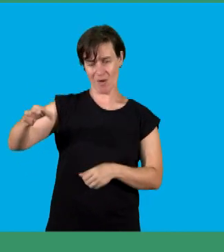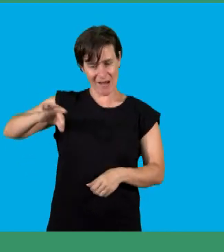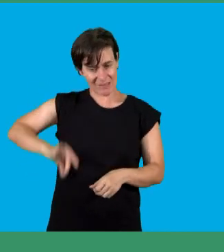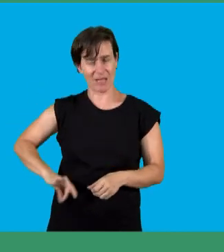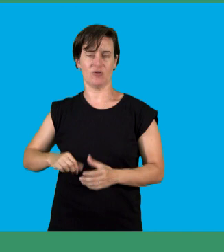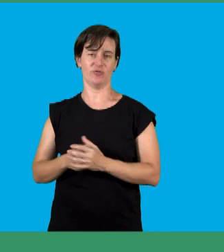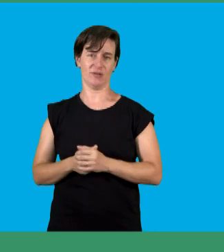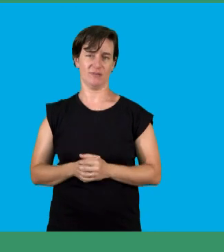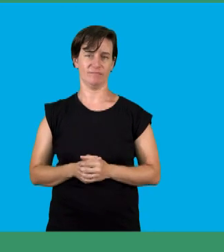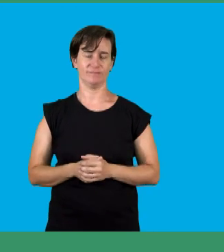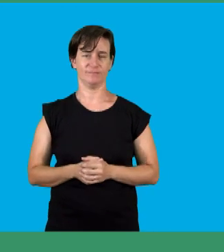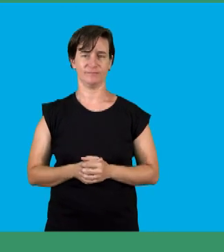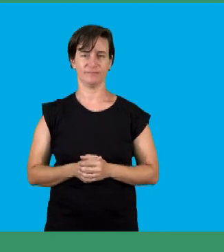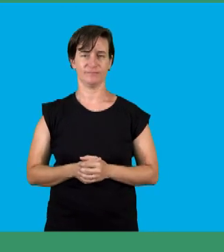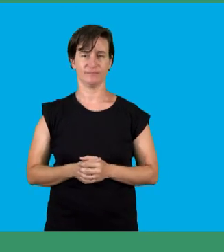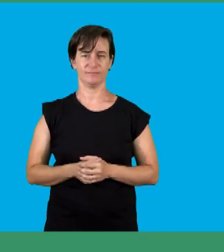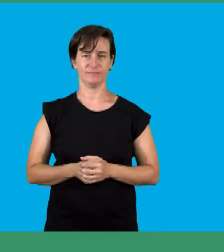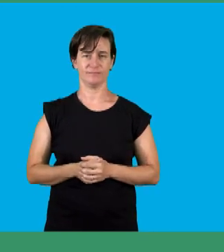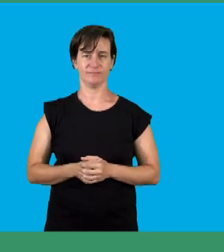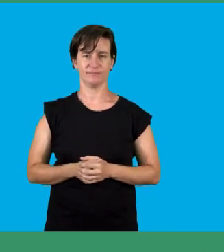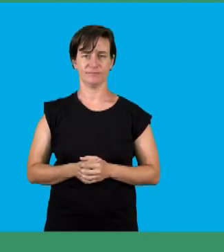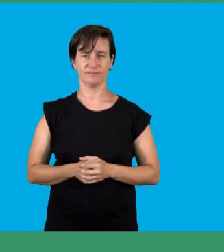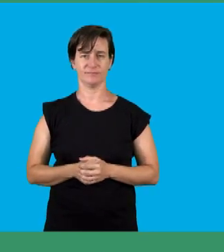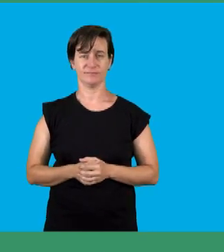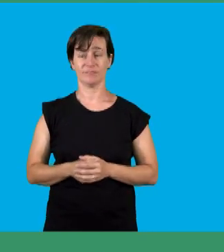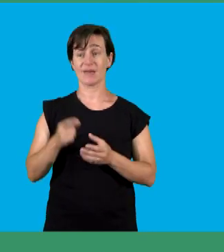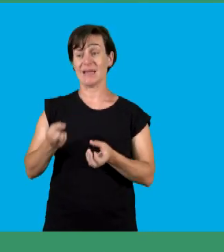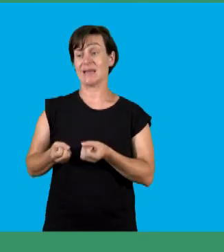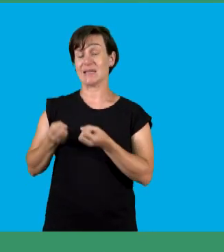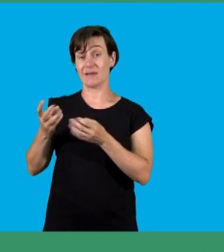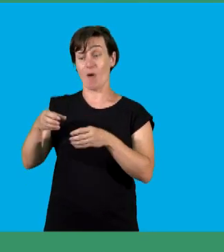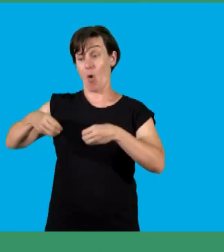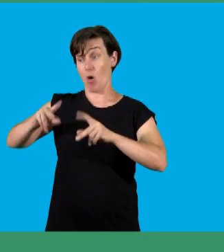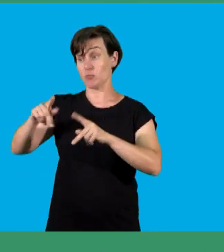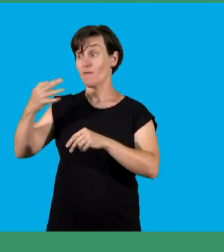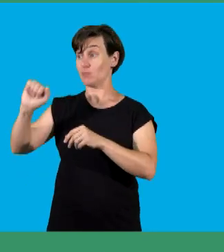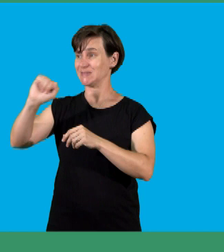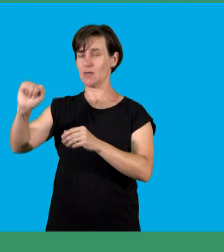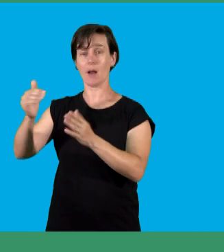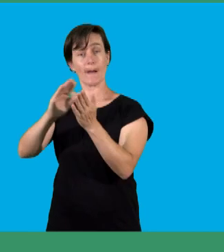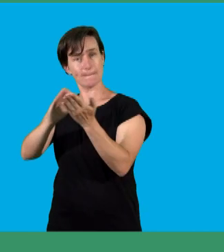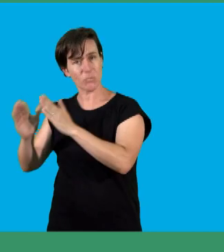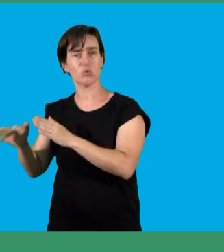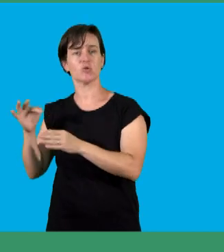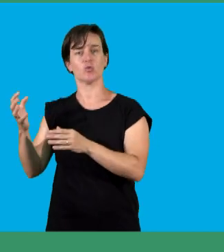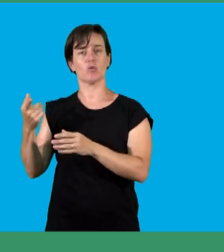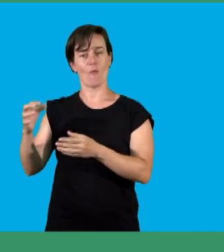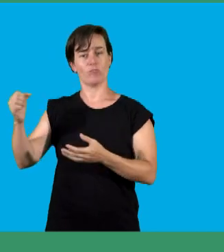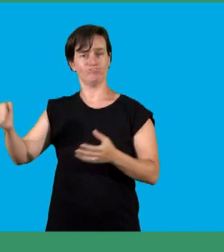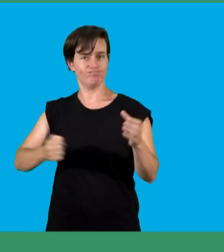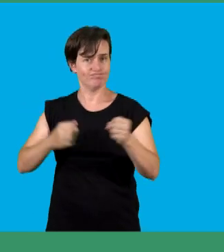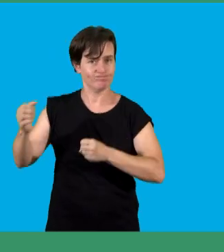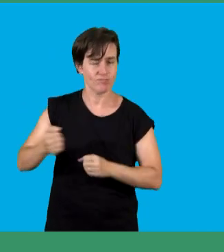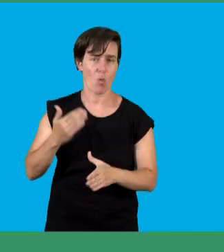their income so that they become self-employed. Provides employment opportunities for communities